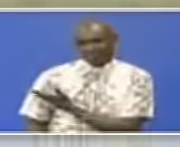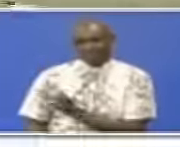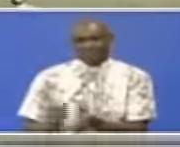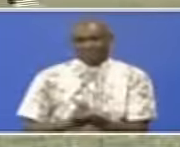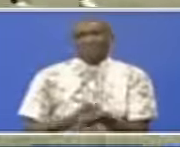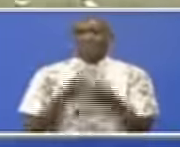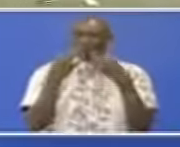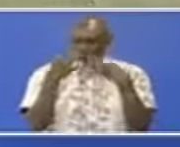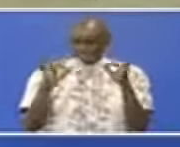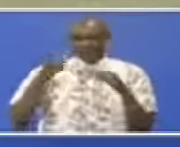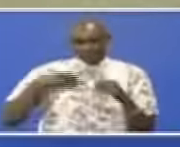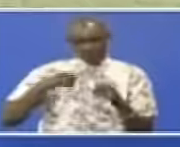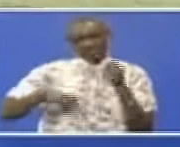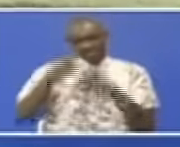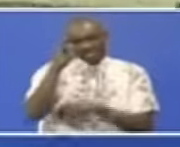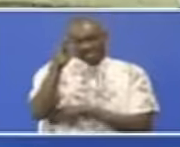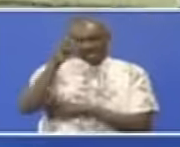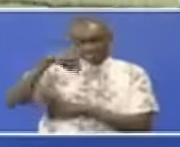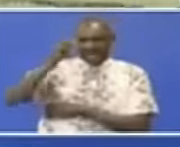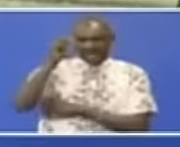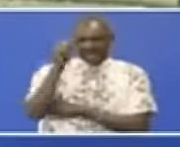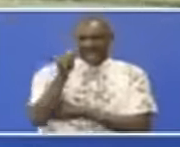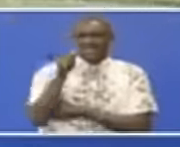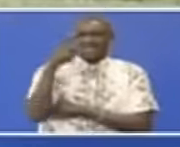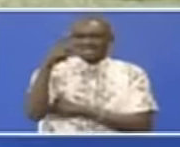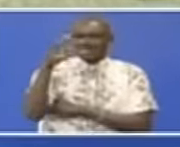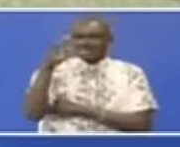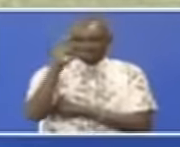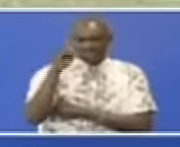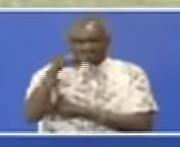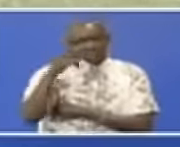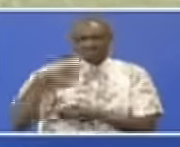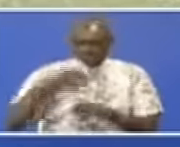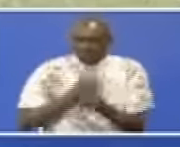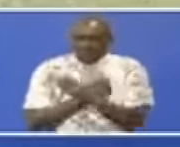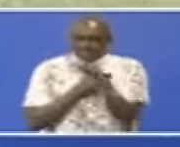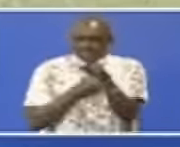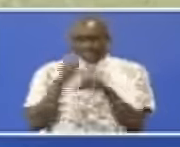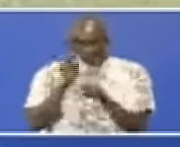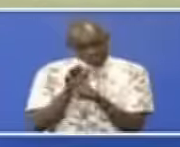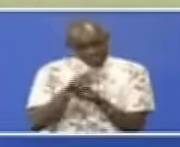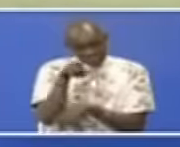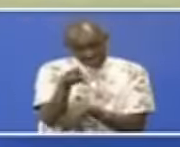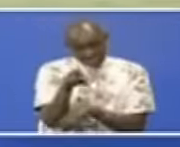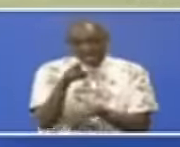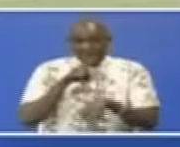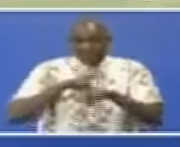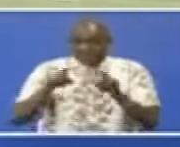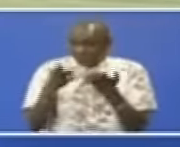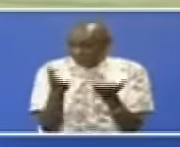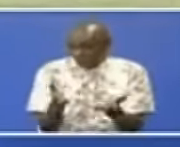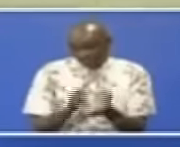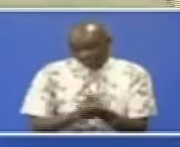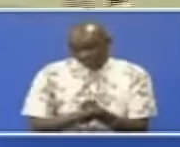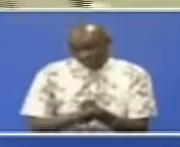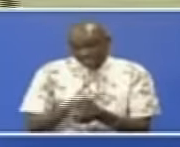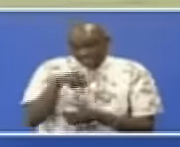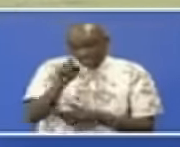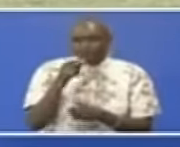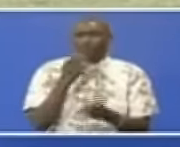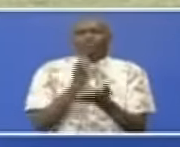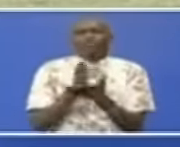Fresh from winning the Impala Floodlight Tournament, KCB emerged the main favourites to clinch the pre-season friendly cup at the Battle of the Titans. The